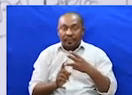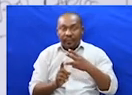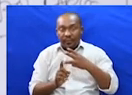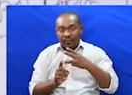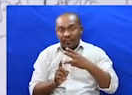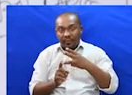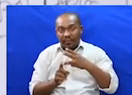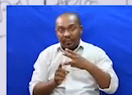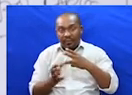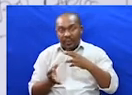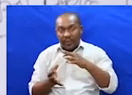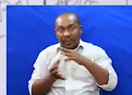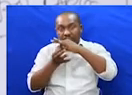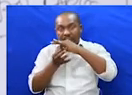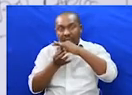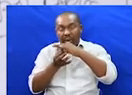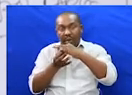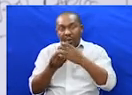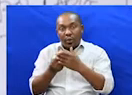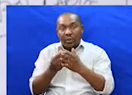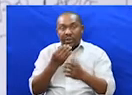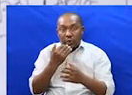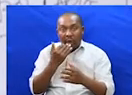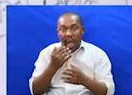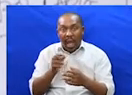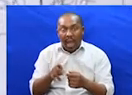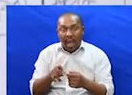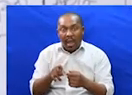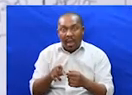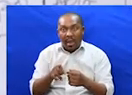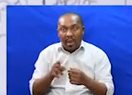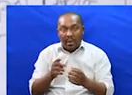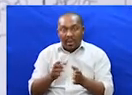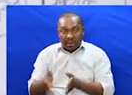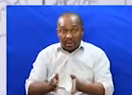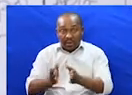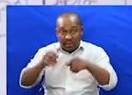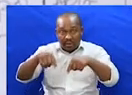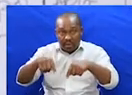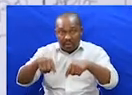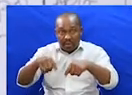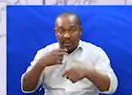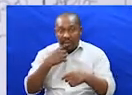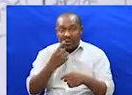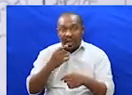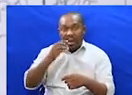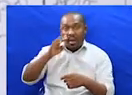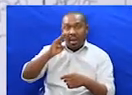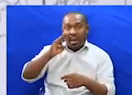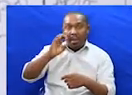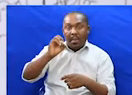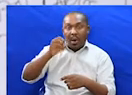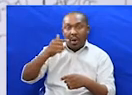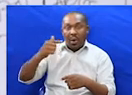been attached with the sugar, this is, in this model, this is a bottle top. But